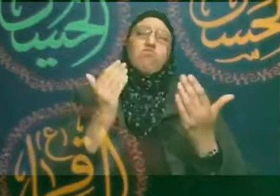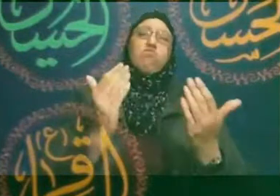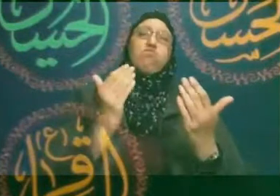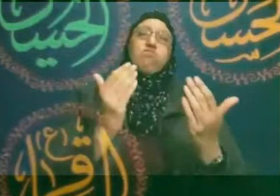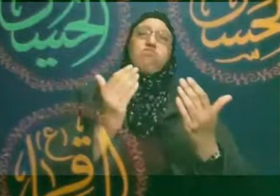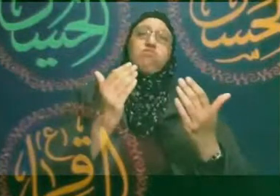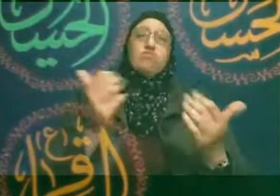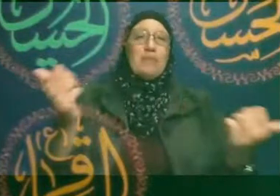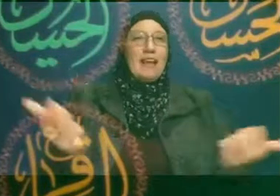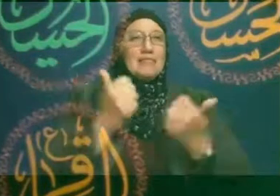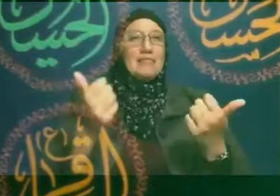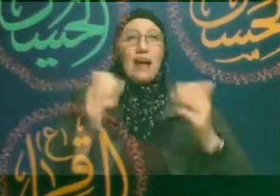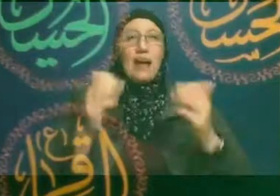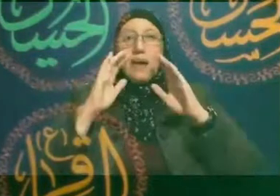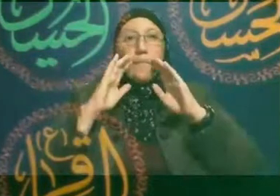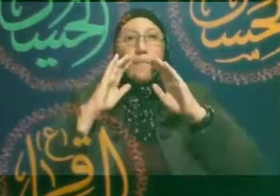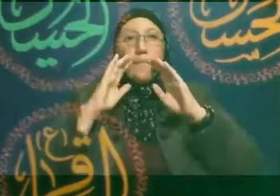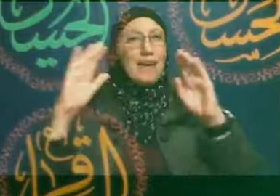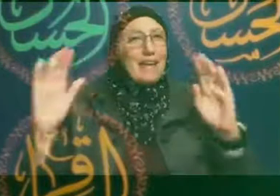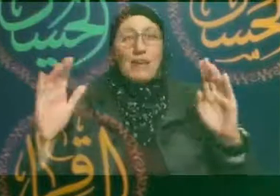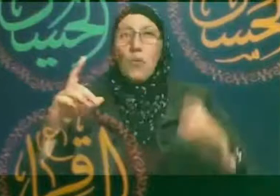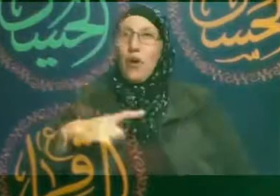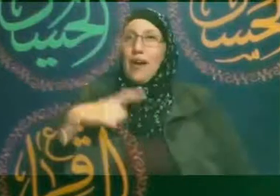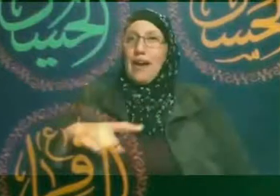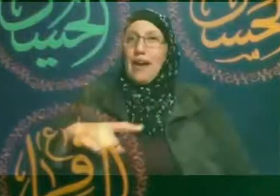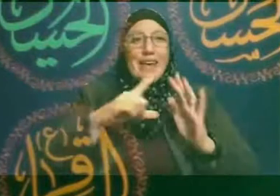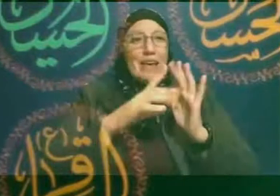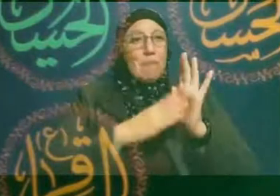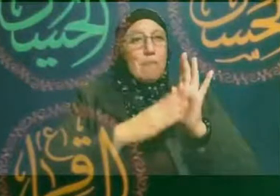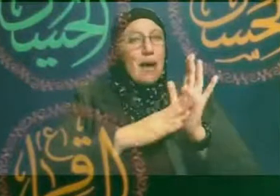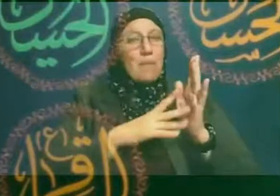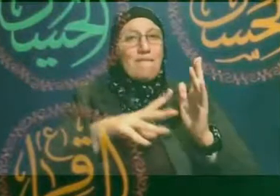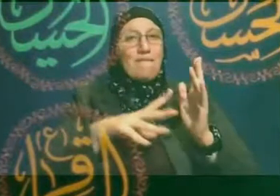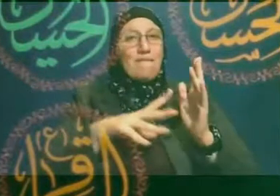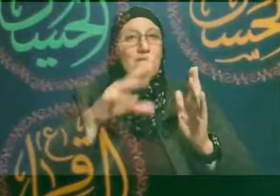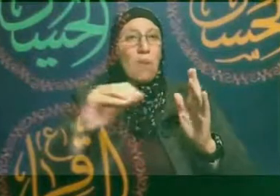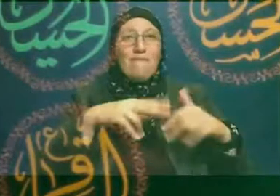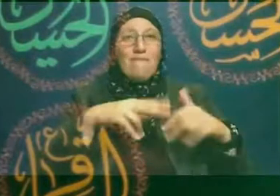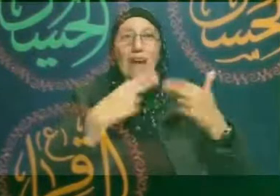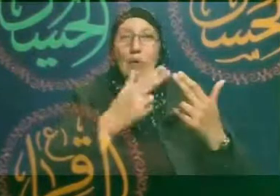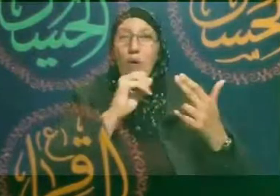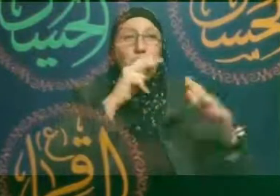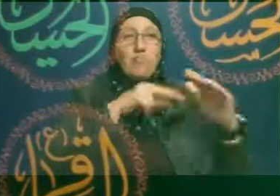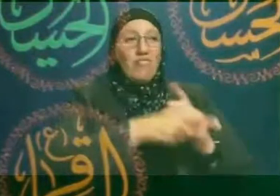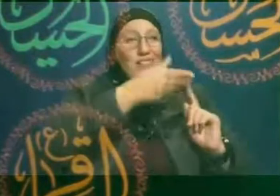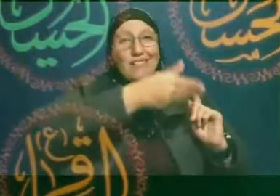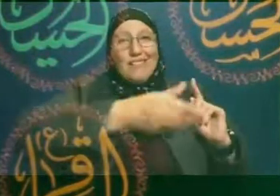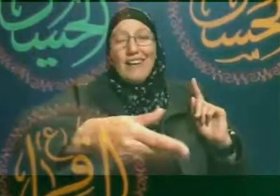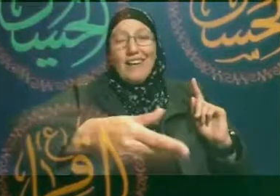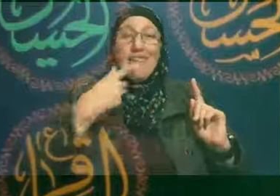to us from the Imams of Ahlul Bayt alayhimus salam. Brothers and sisters, communication with God doesn't need any